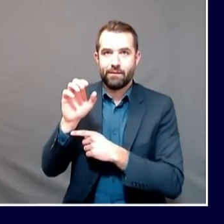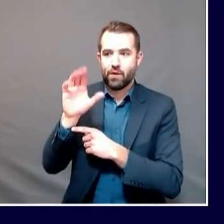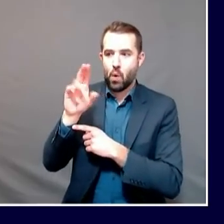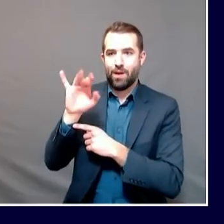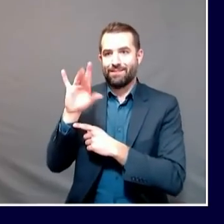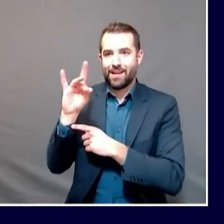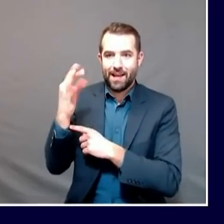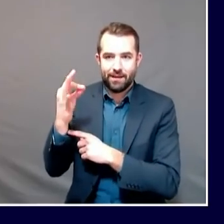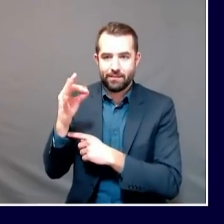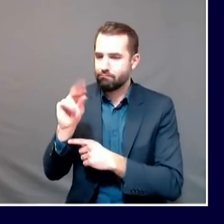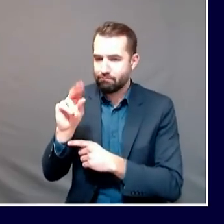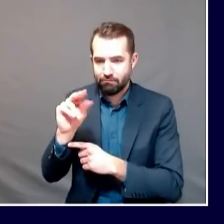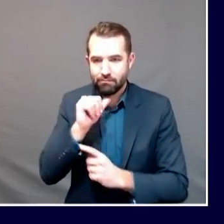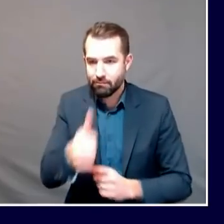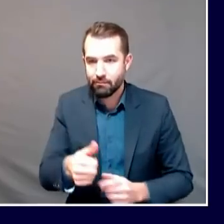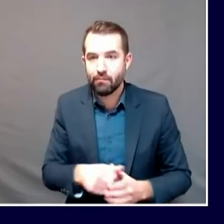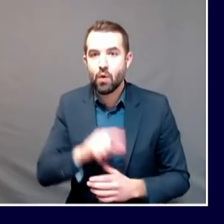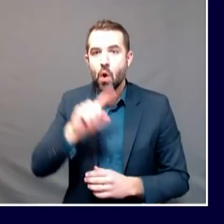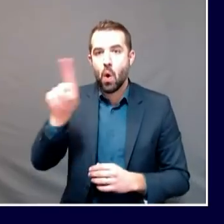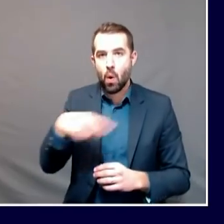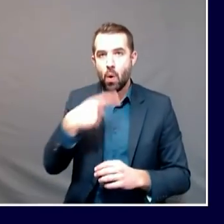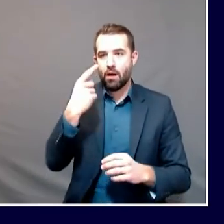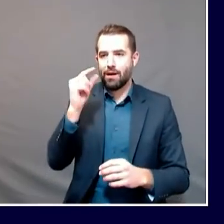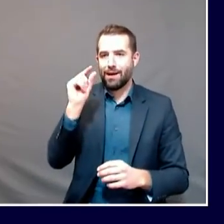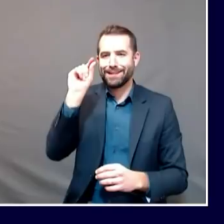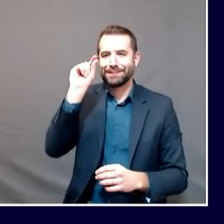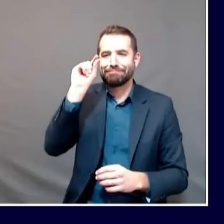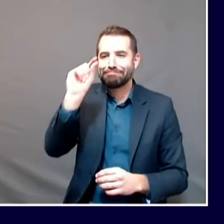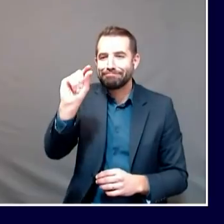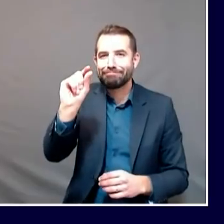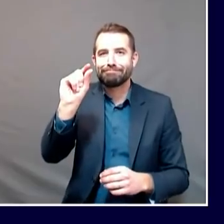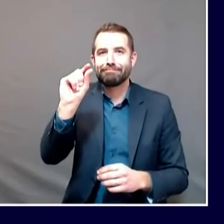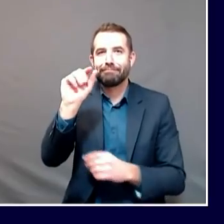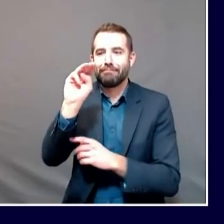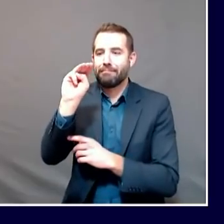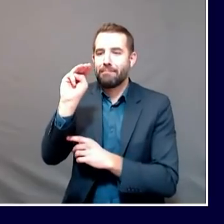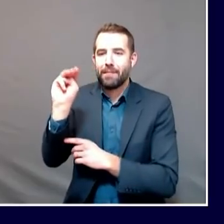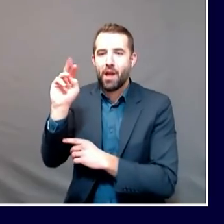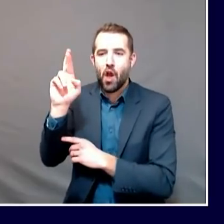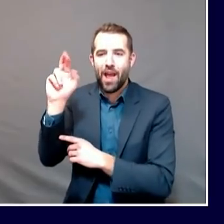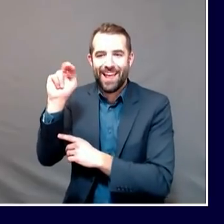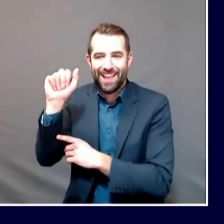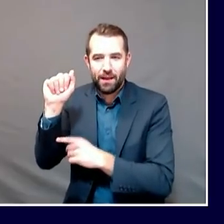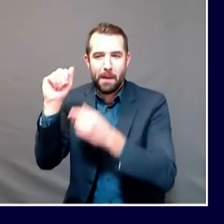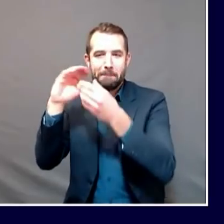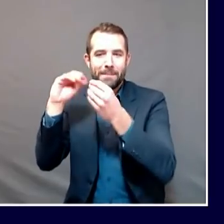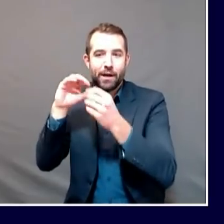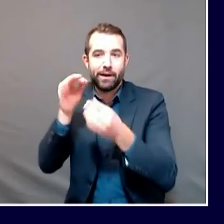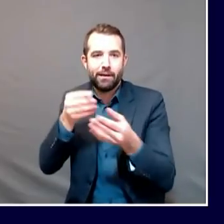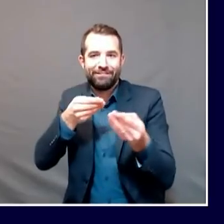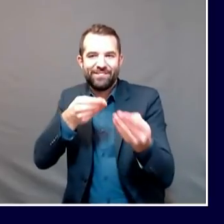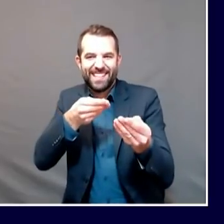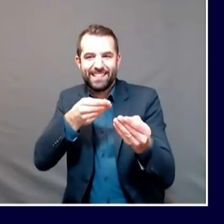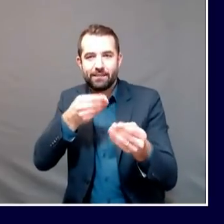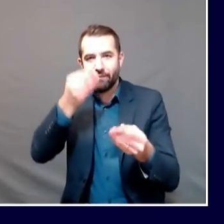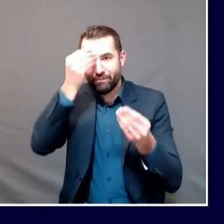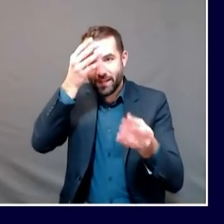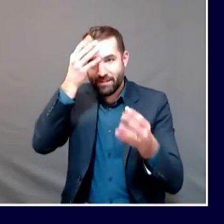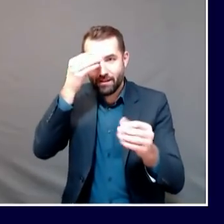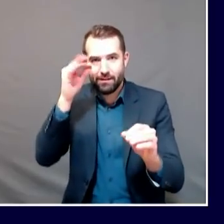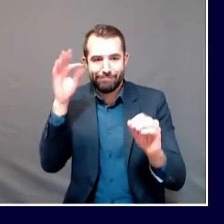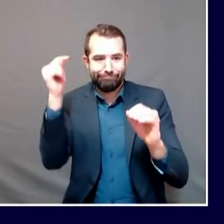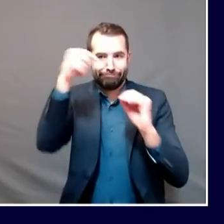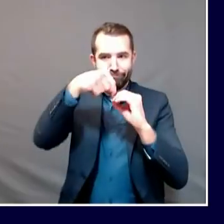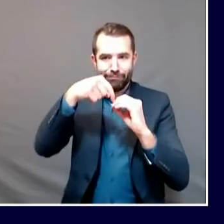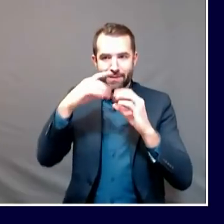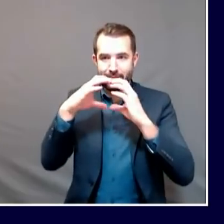the coronavirus out in the community later on, your body will be ready to defend against it. But the vaccine itself